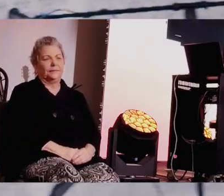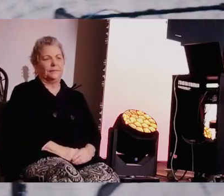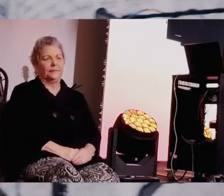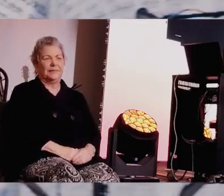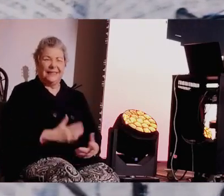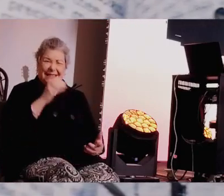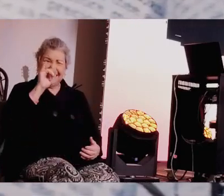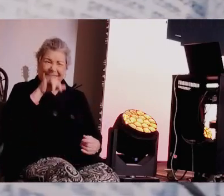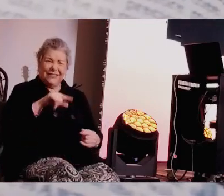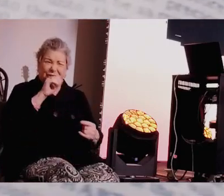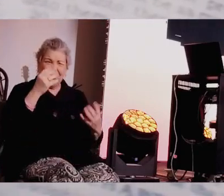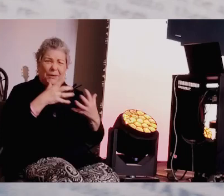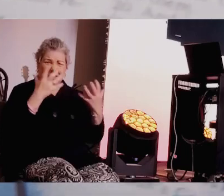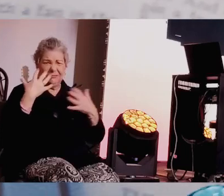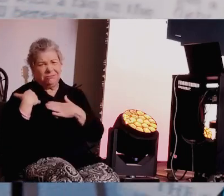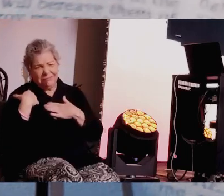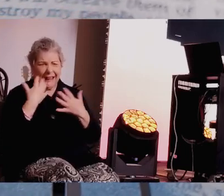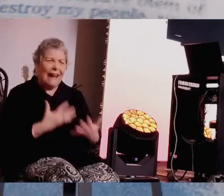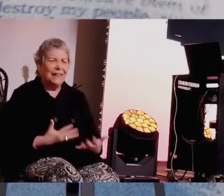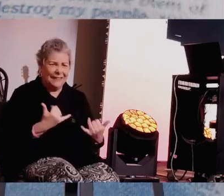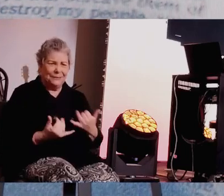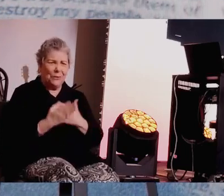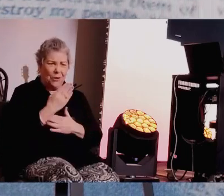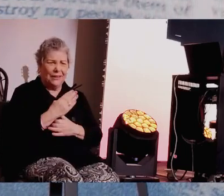Is this too heavy this morning?